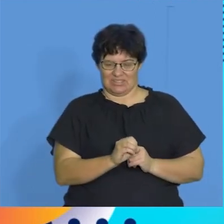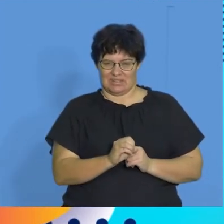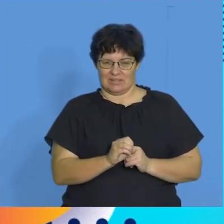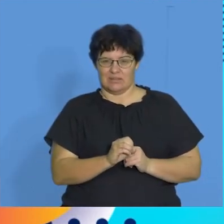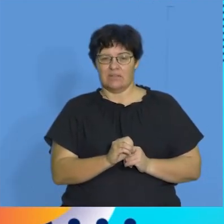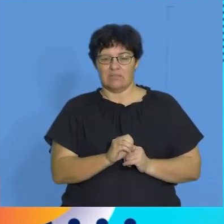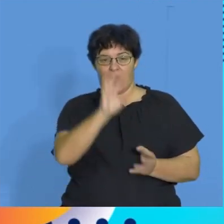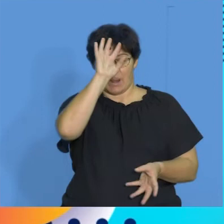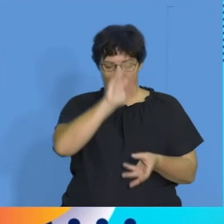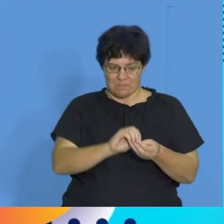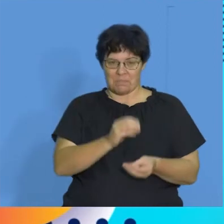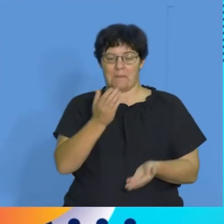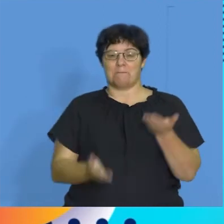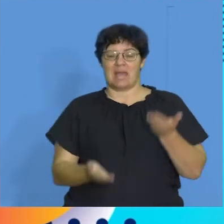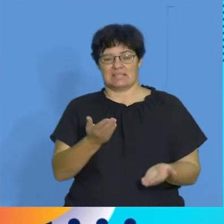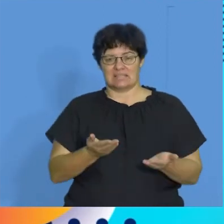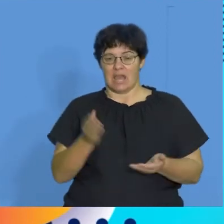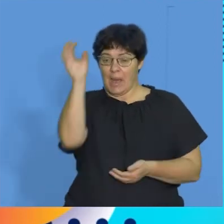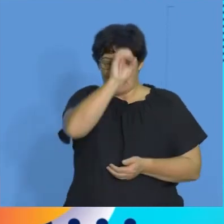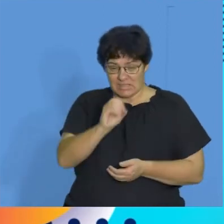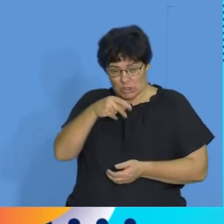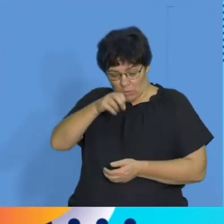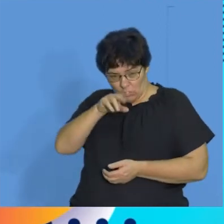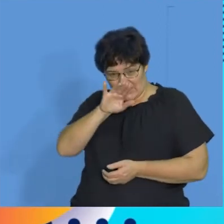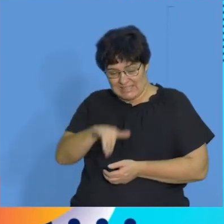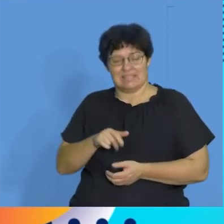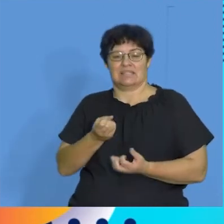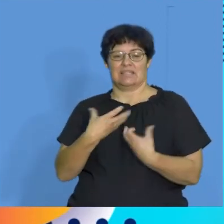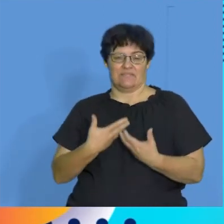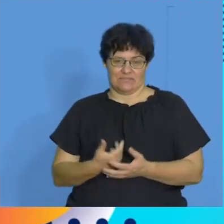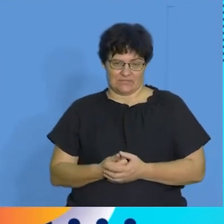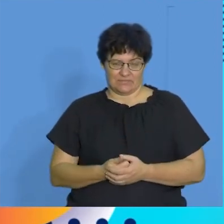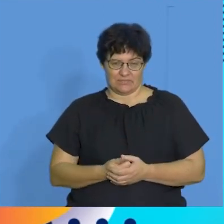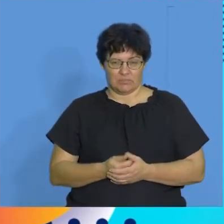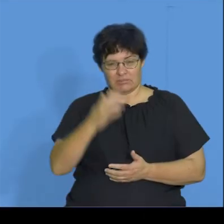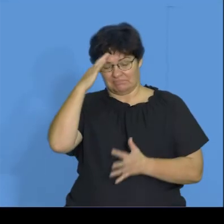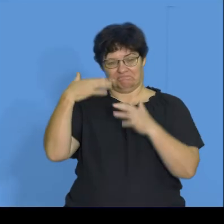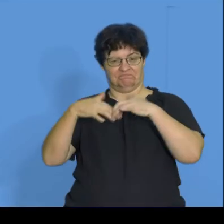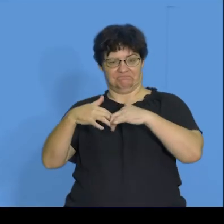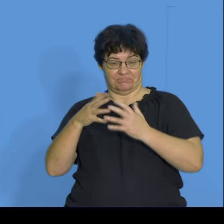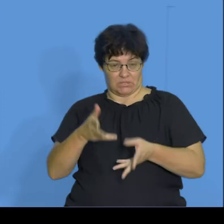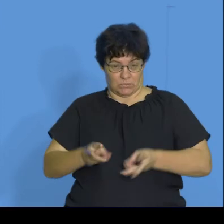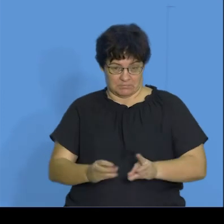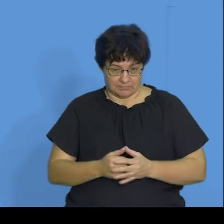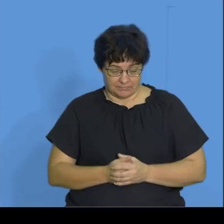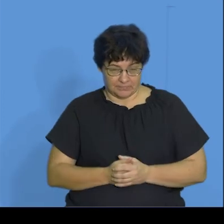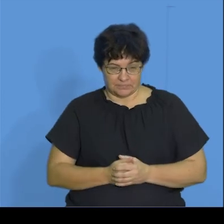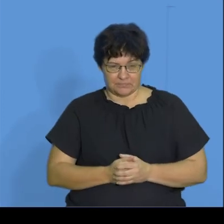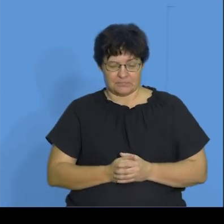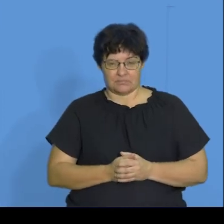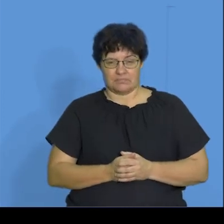total mass, that gives us a percentage purity of a substance. So we want to think of it that way, right? So these samples,